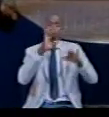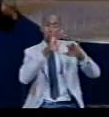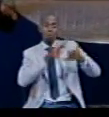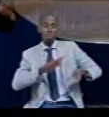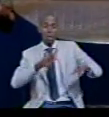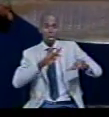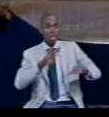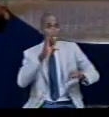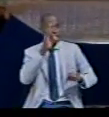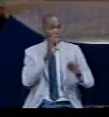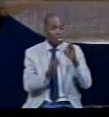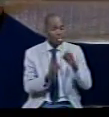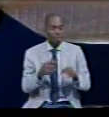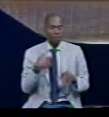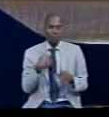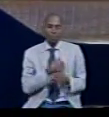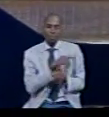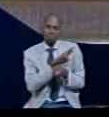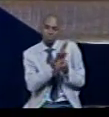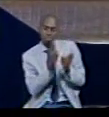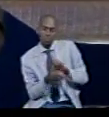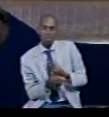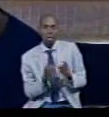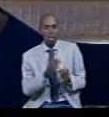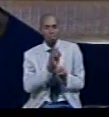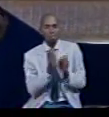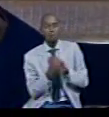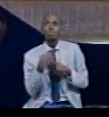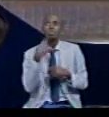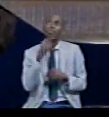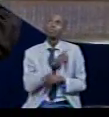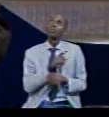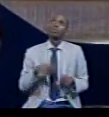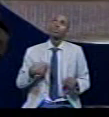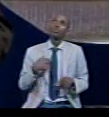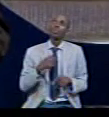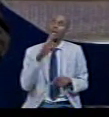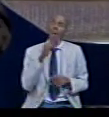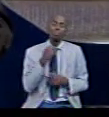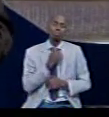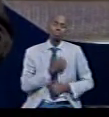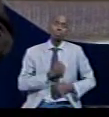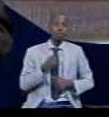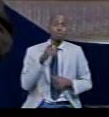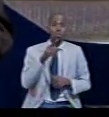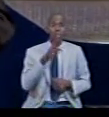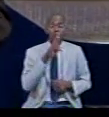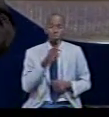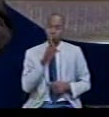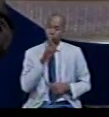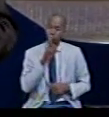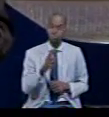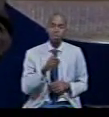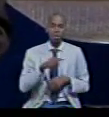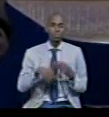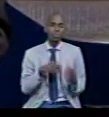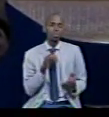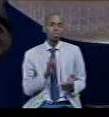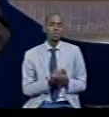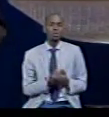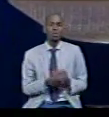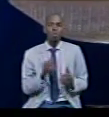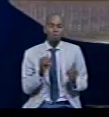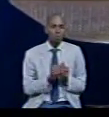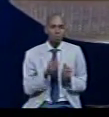we come before him and we say, Lord, we're sorry, and we sincerely say that with the intention, with